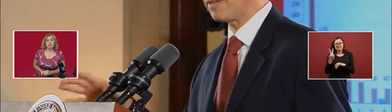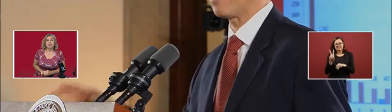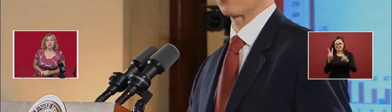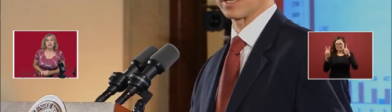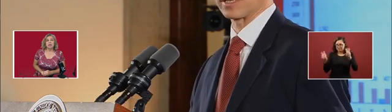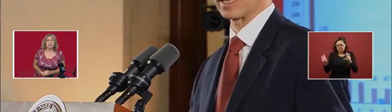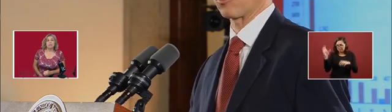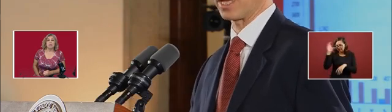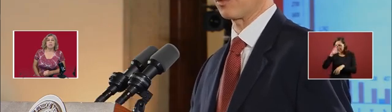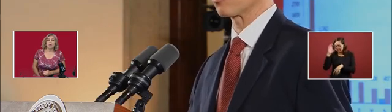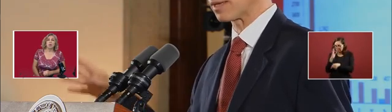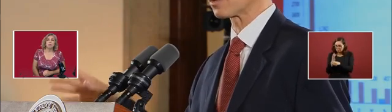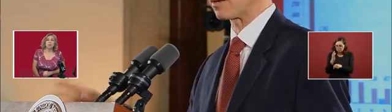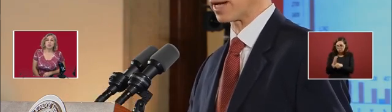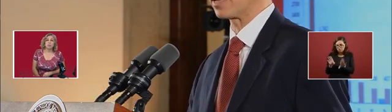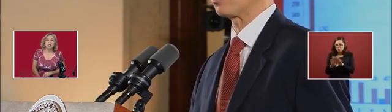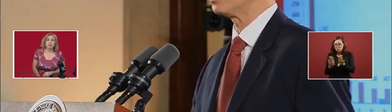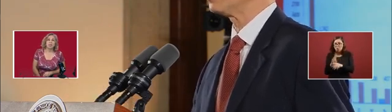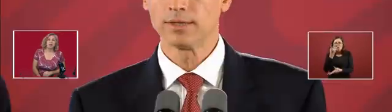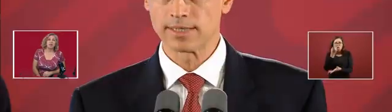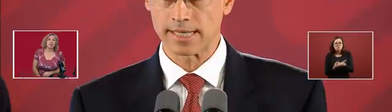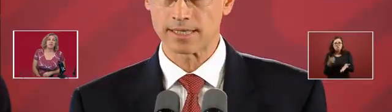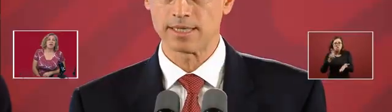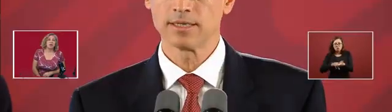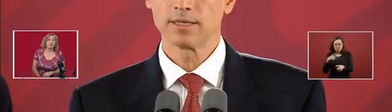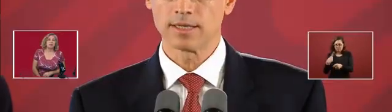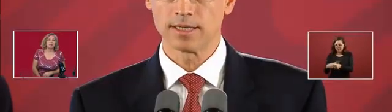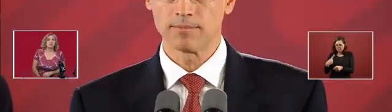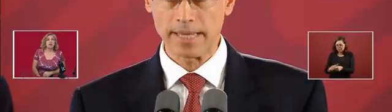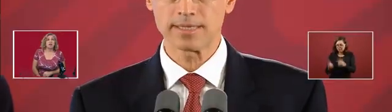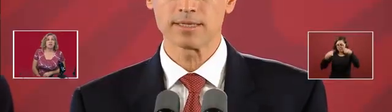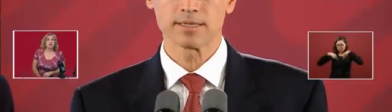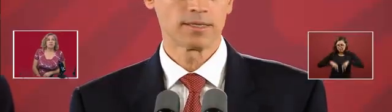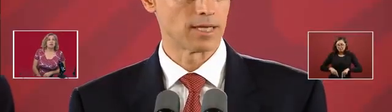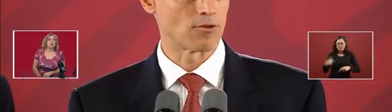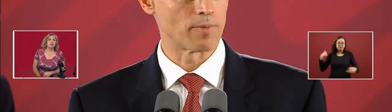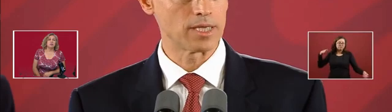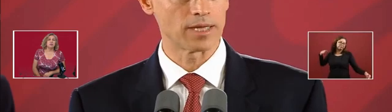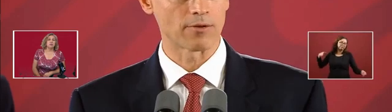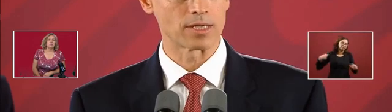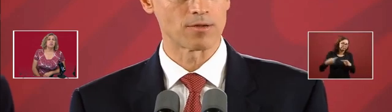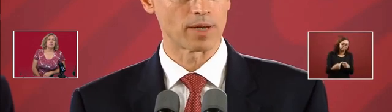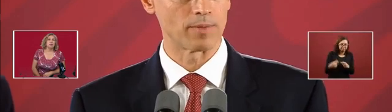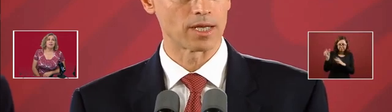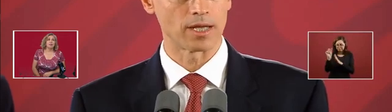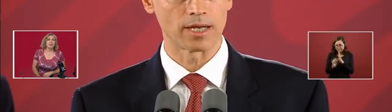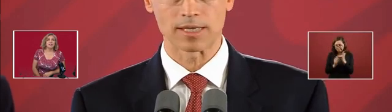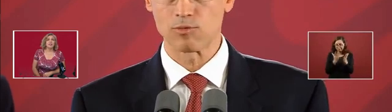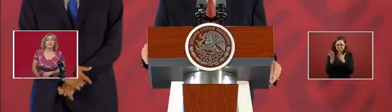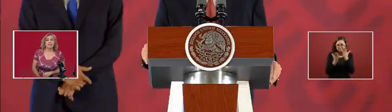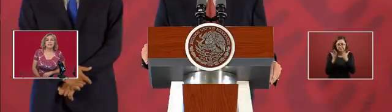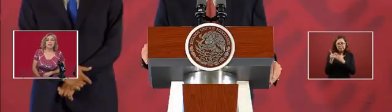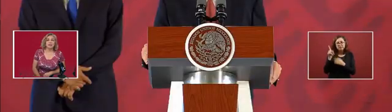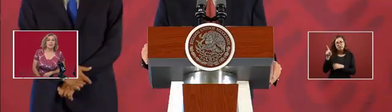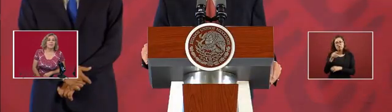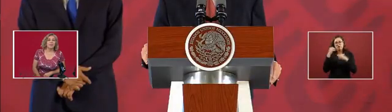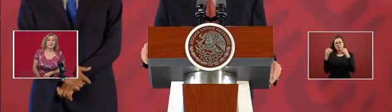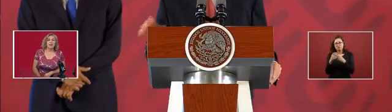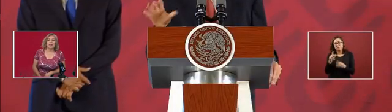it actually inoculates you when you have one or the other. So it appears to be,